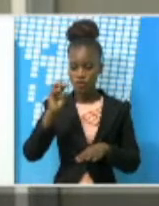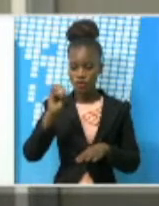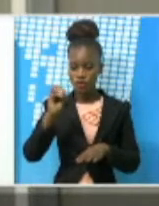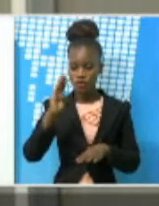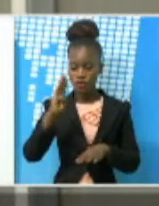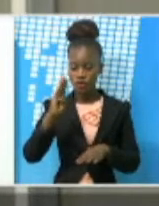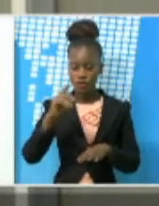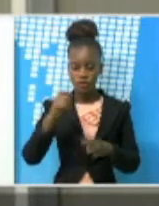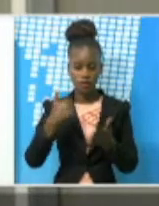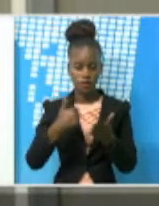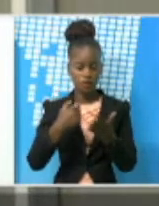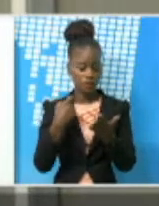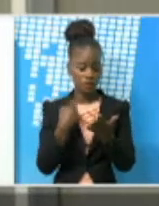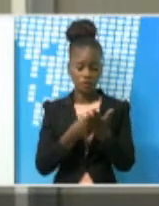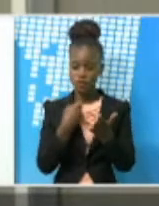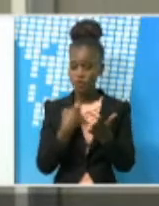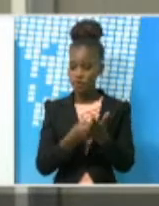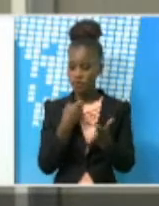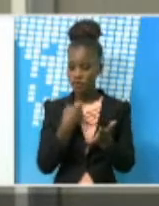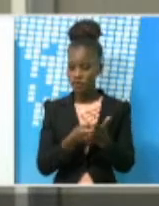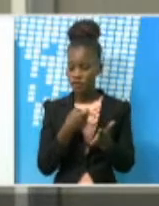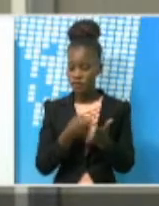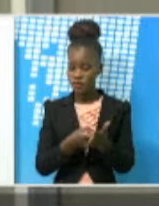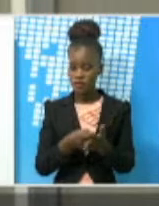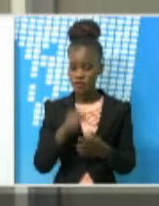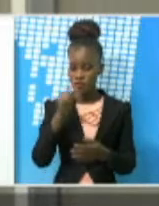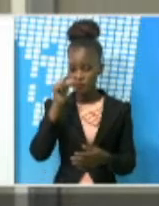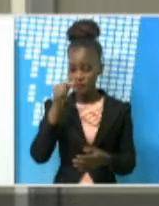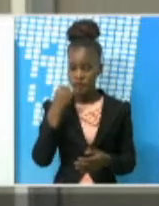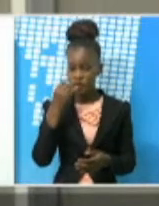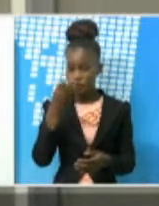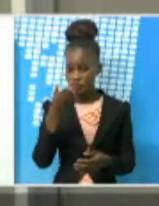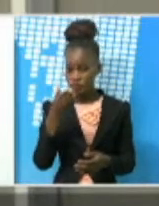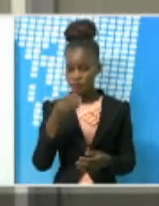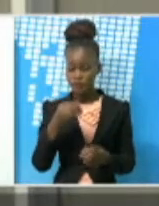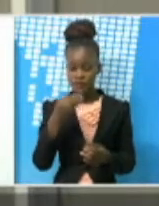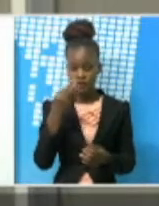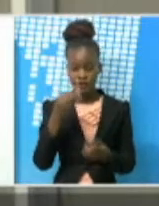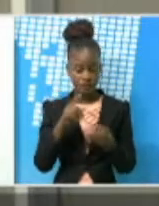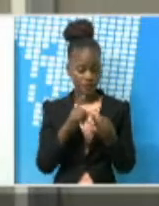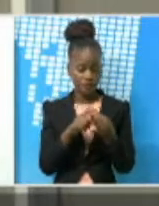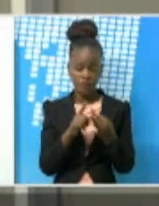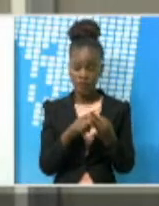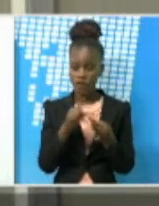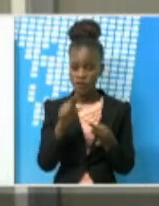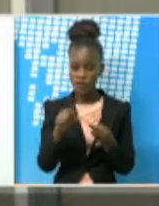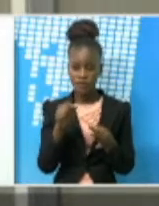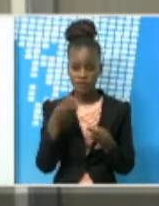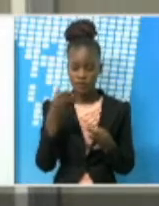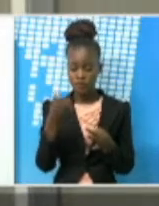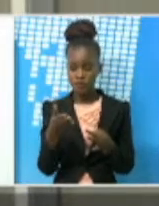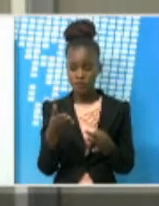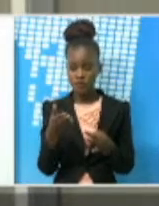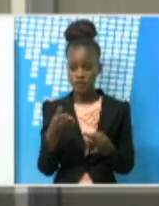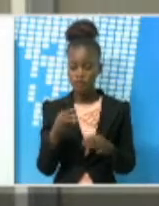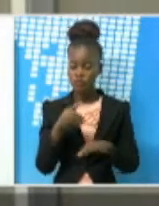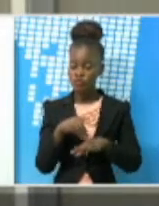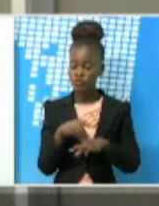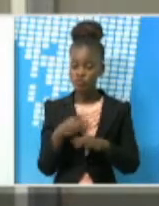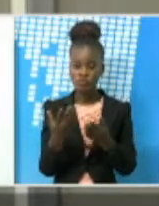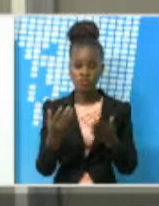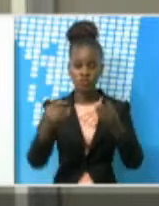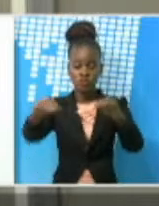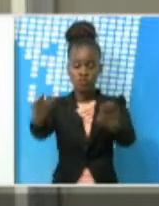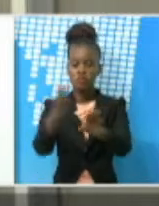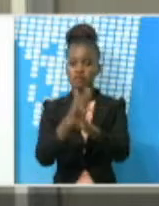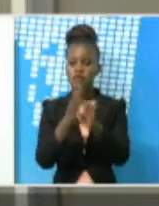glass, and to mention but a few. Then the third category that we've chosen to focus on is the infrastructure